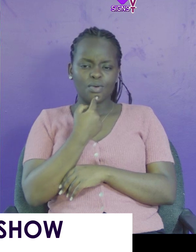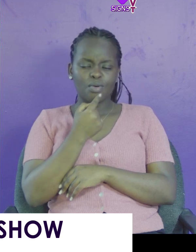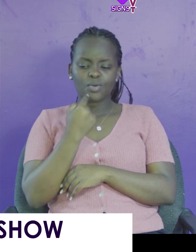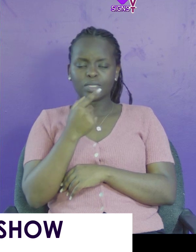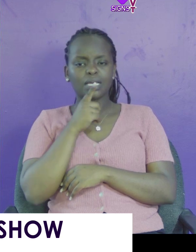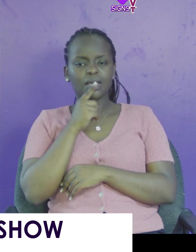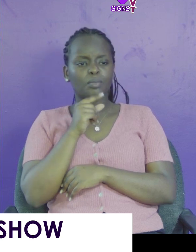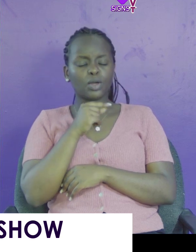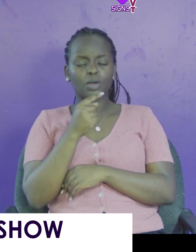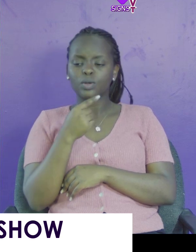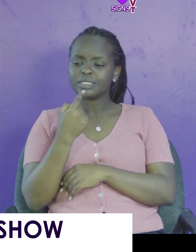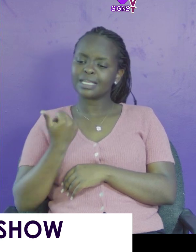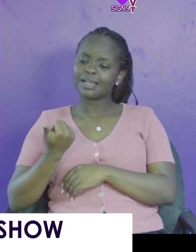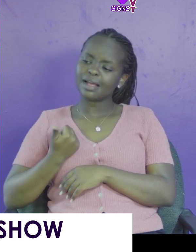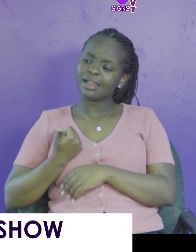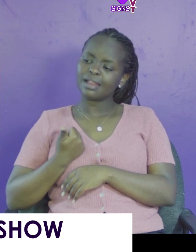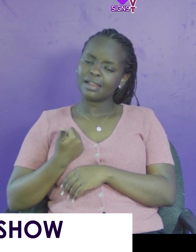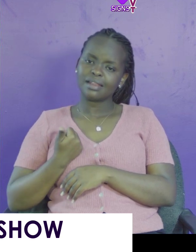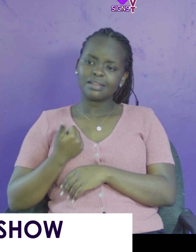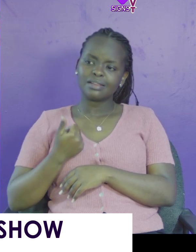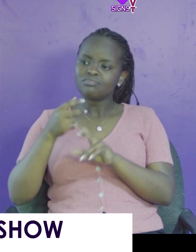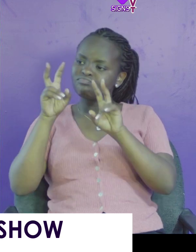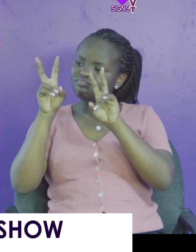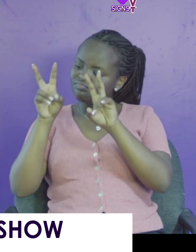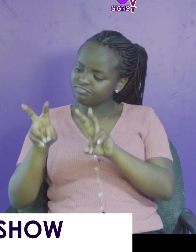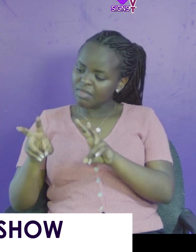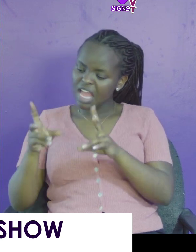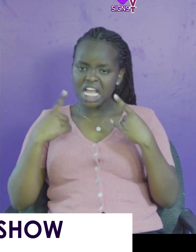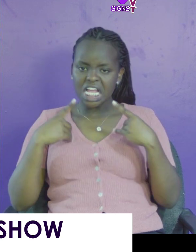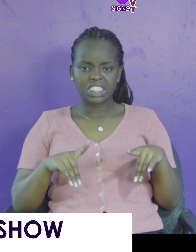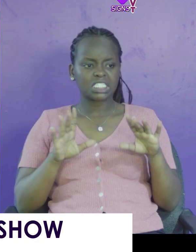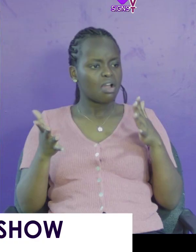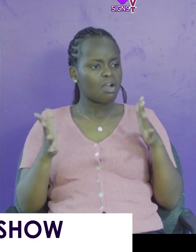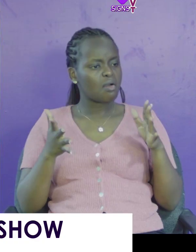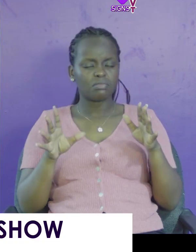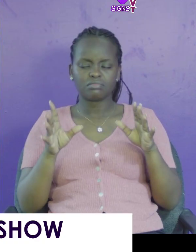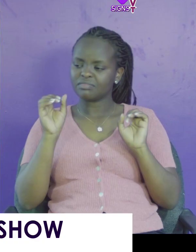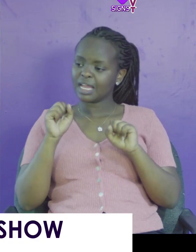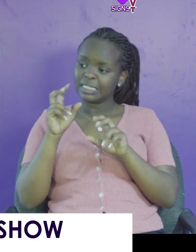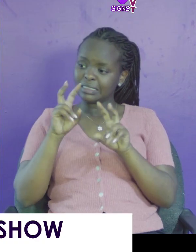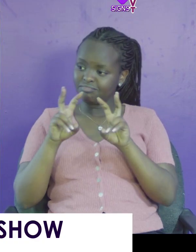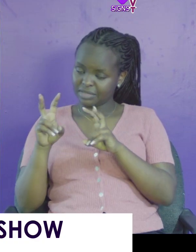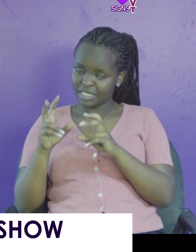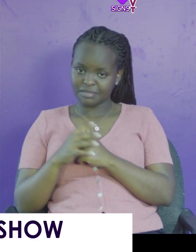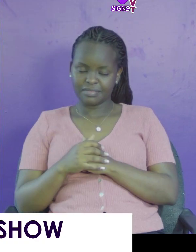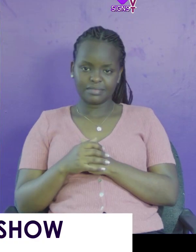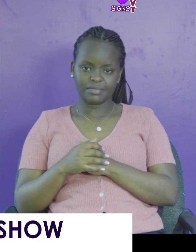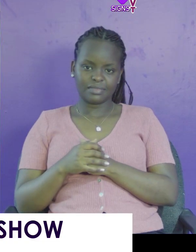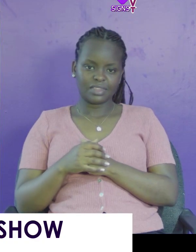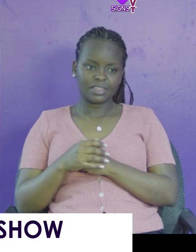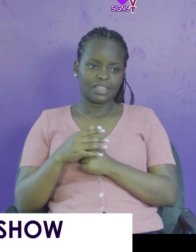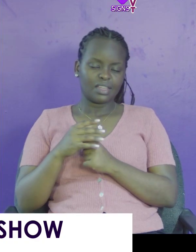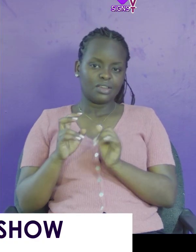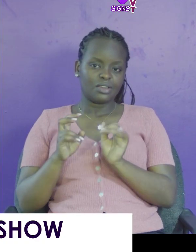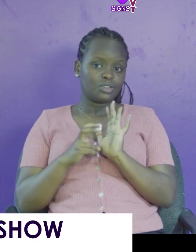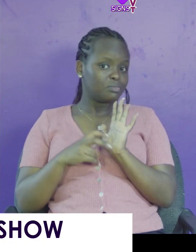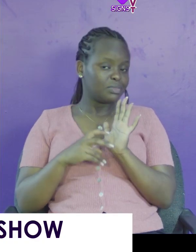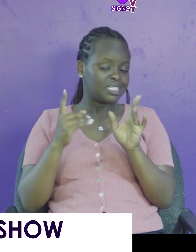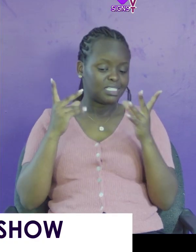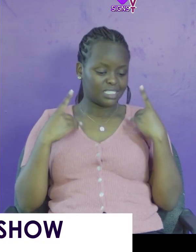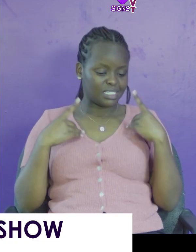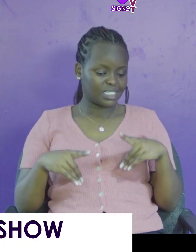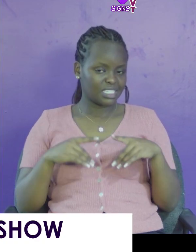boy and who is a girl, even just by dressing. Now, let me not even go there. You mean to say nowadays they dress in skirts? We